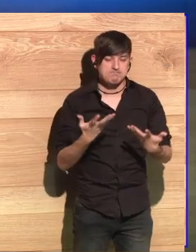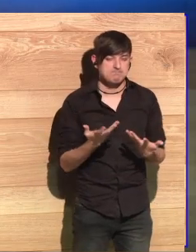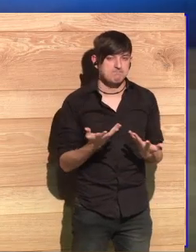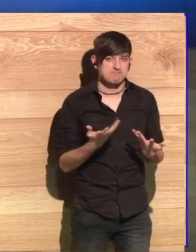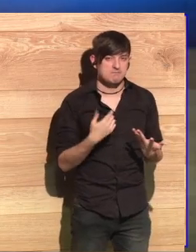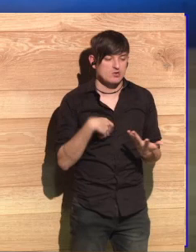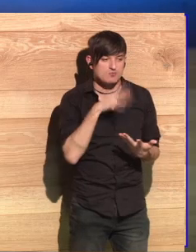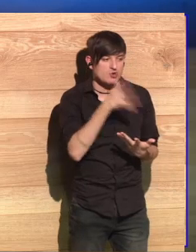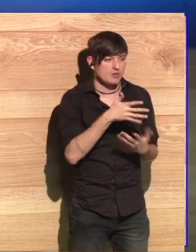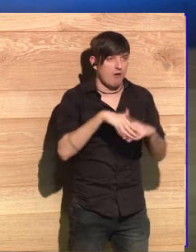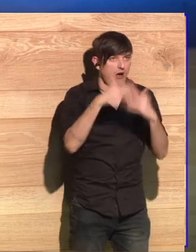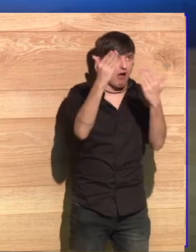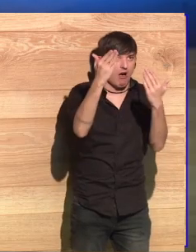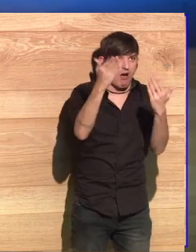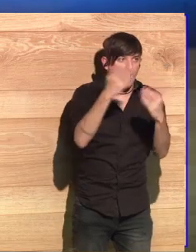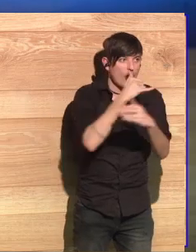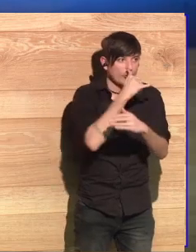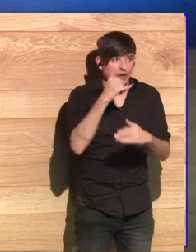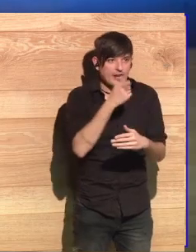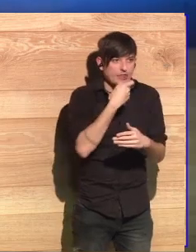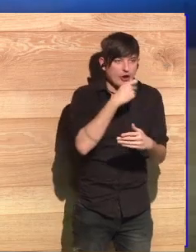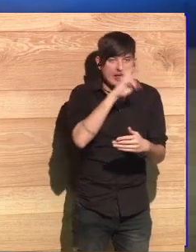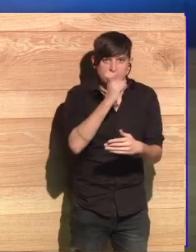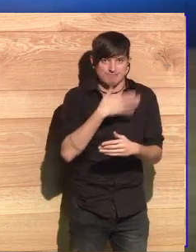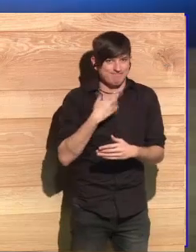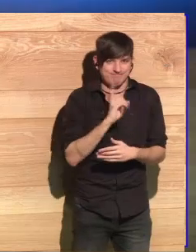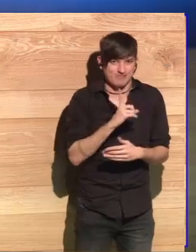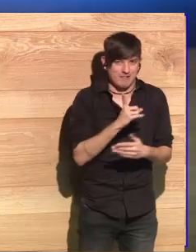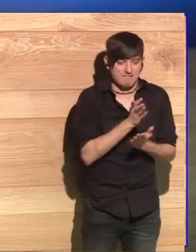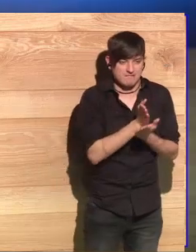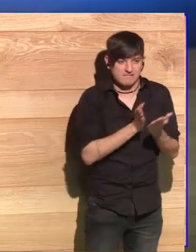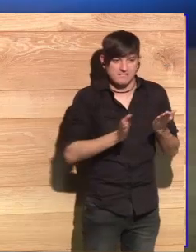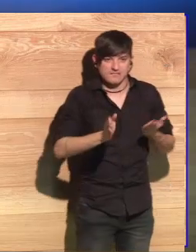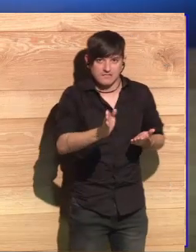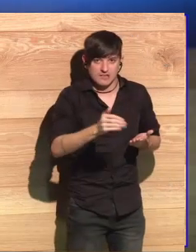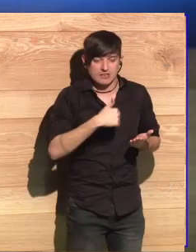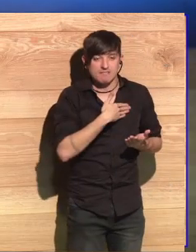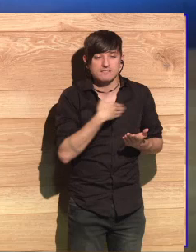my intention in the book was to show that if you believe in yourself and you follow